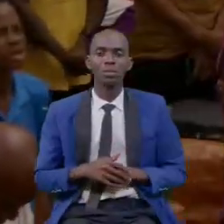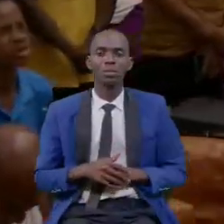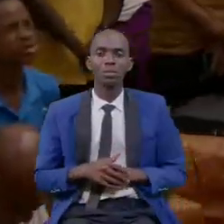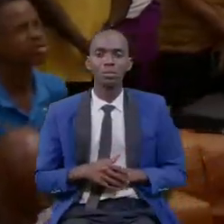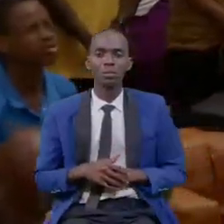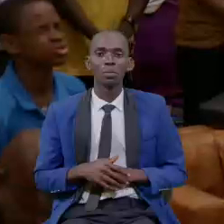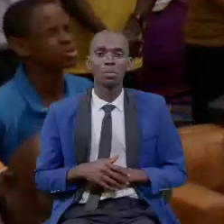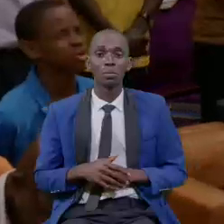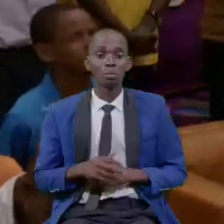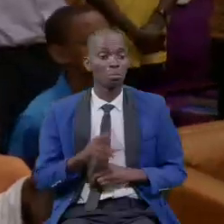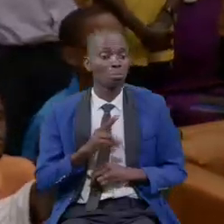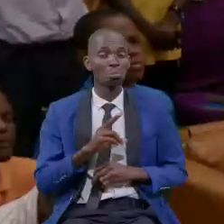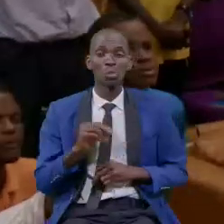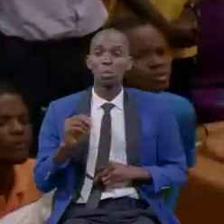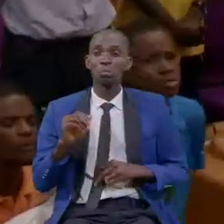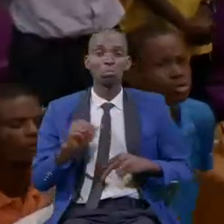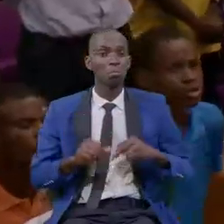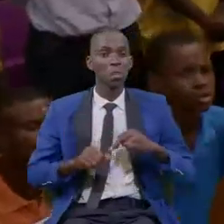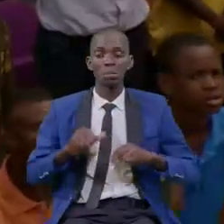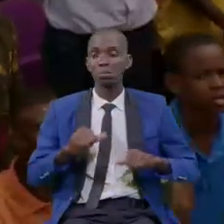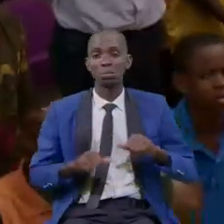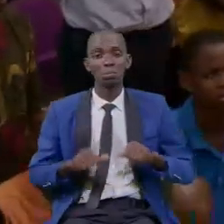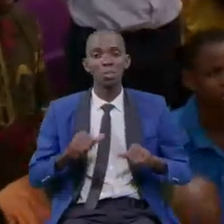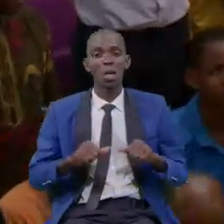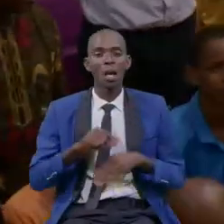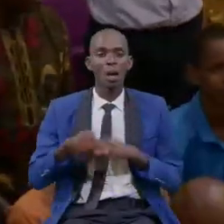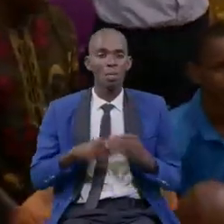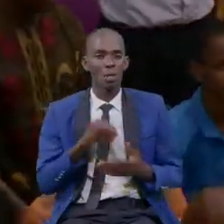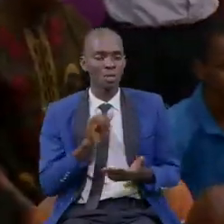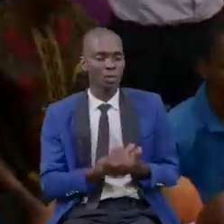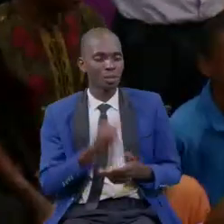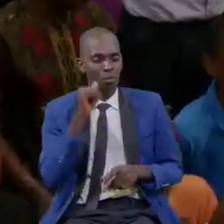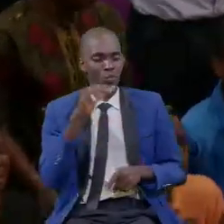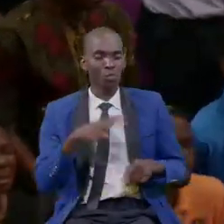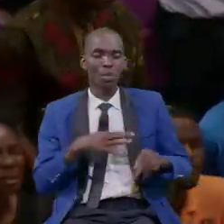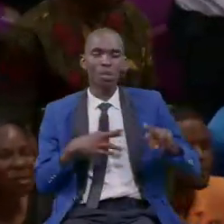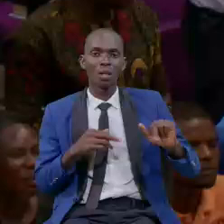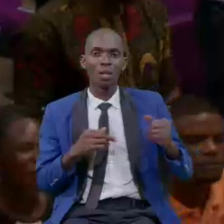And there was no doubt about her faith,